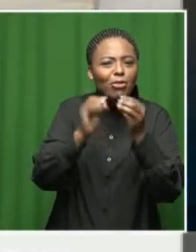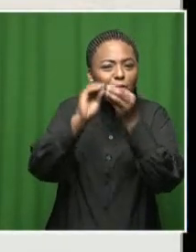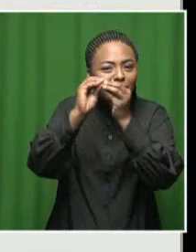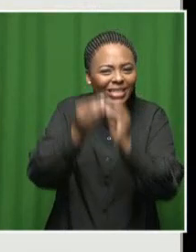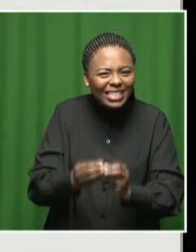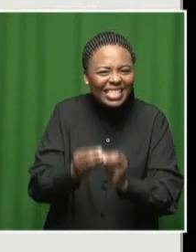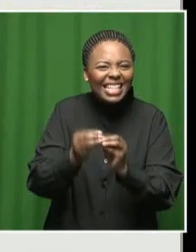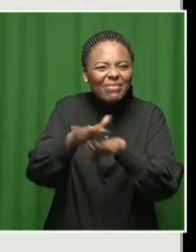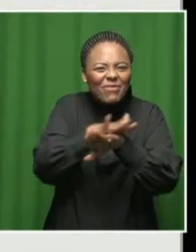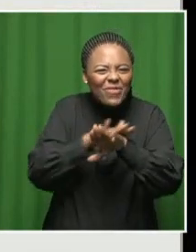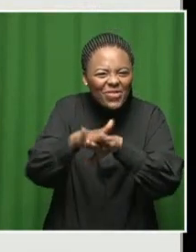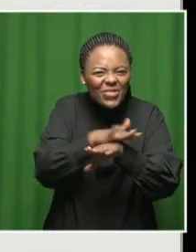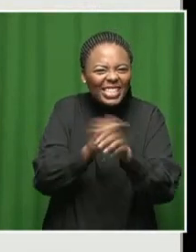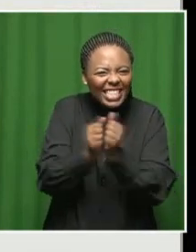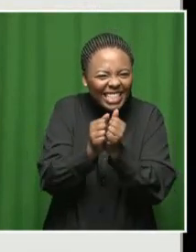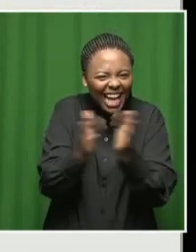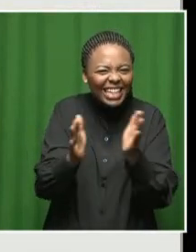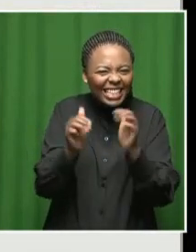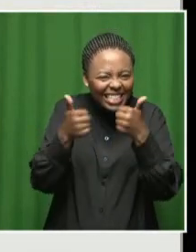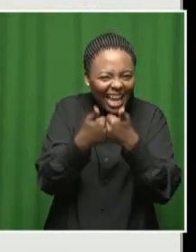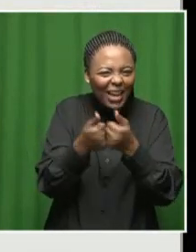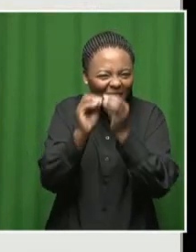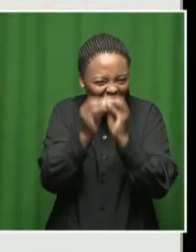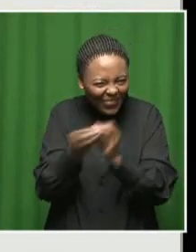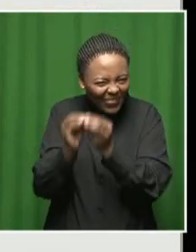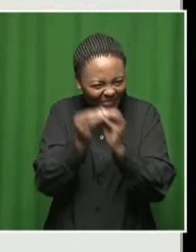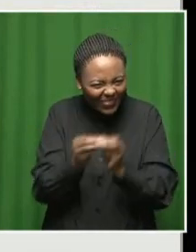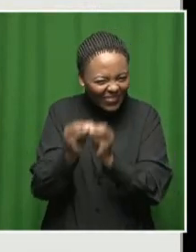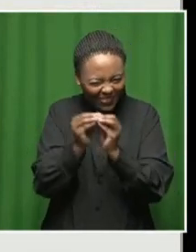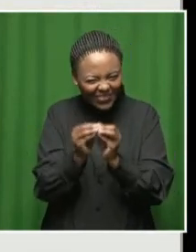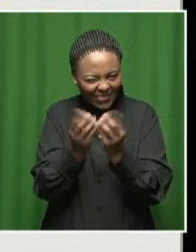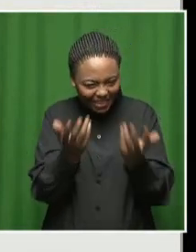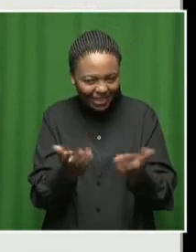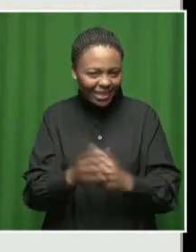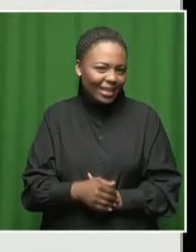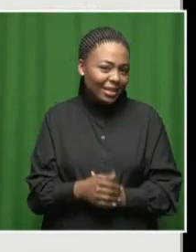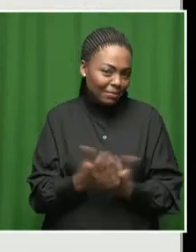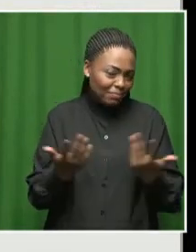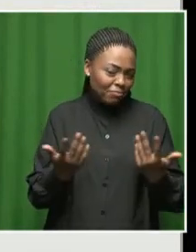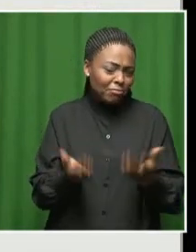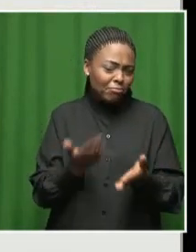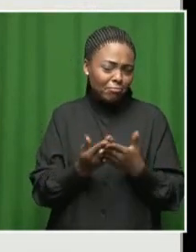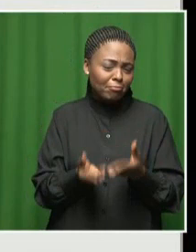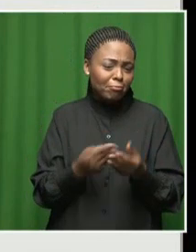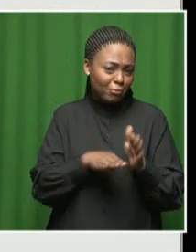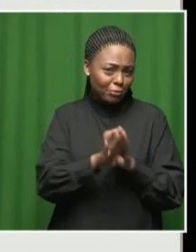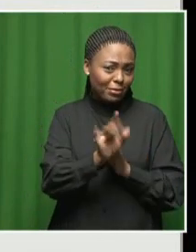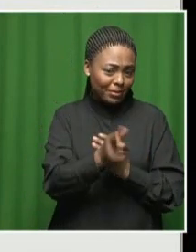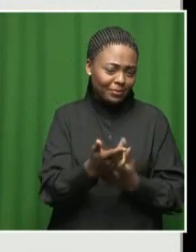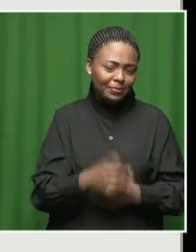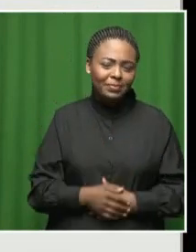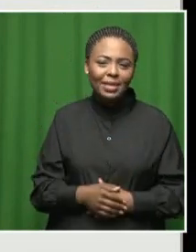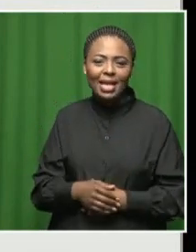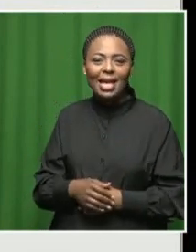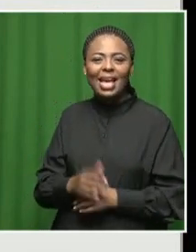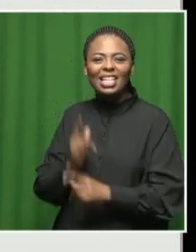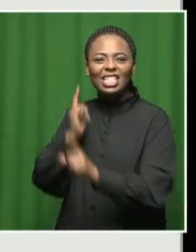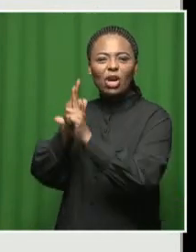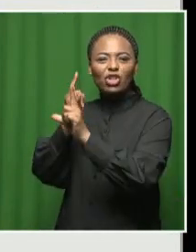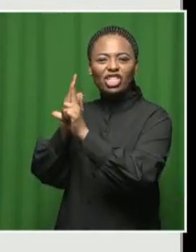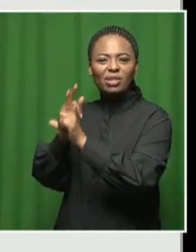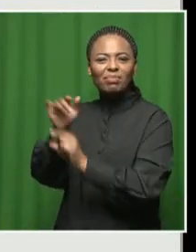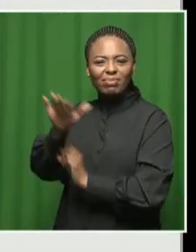industry in the world. Bigger than film, bigger than music, bigger than anything. Now, back to, you know, the townships, and I quite like the